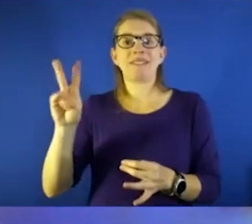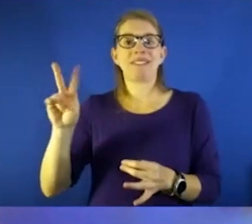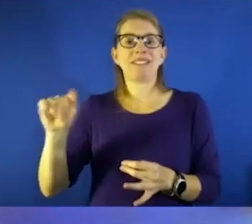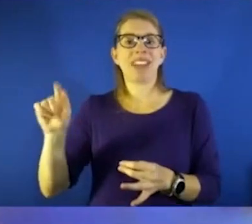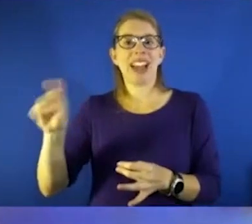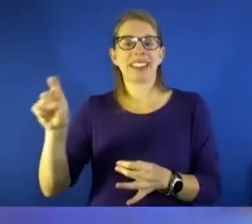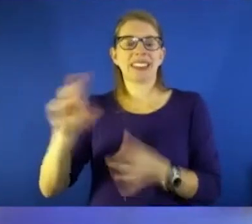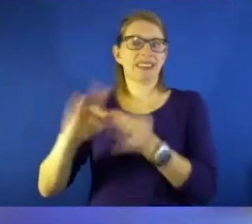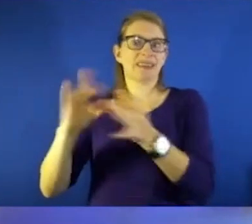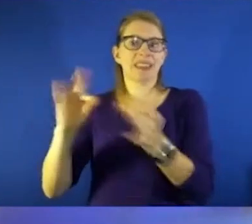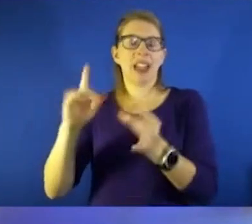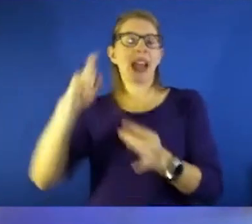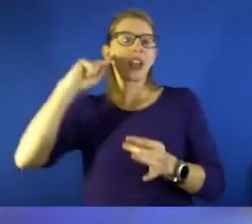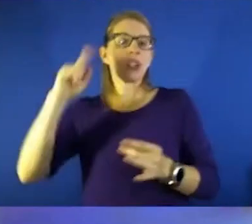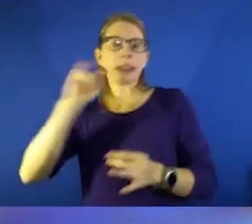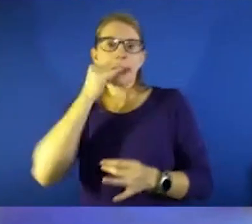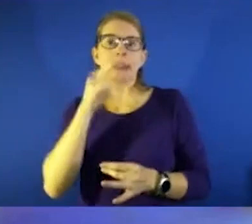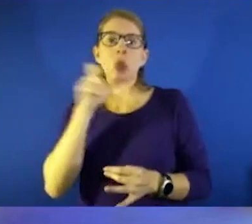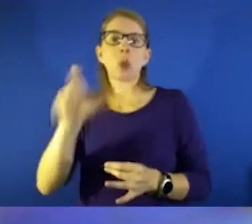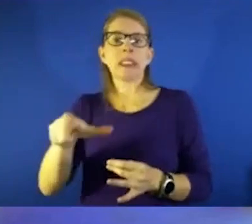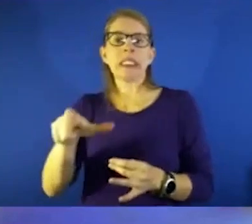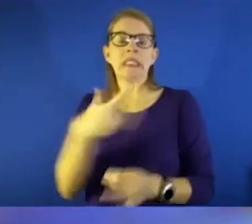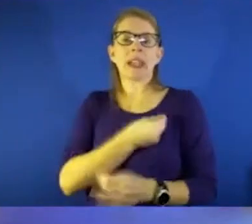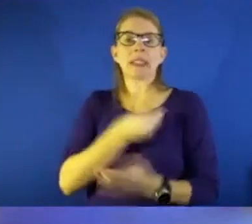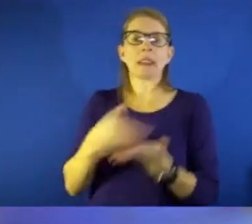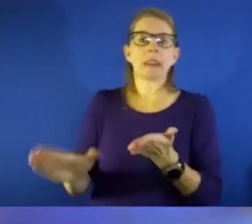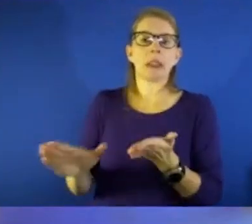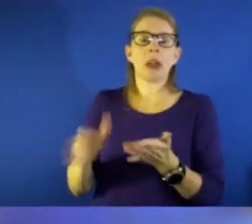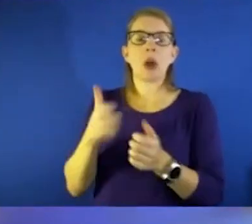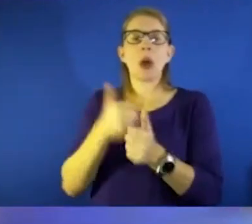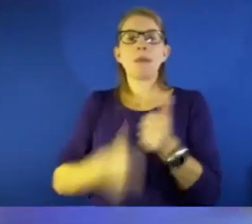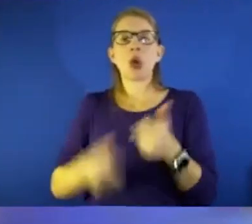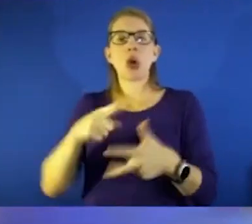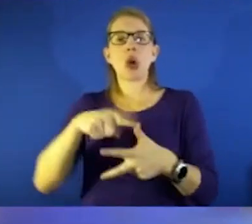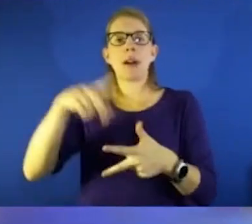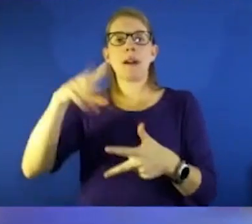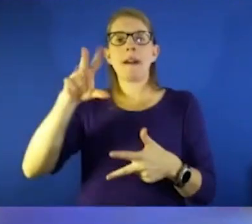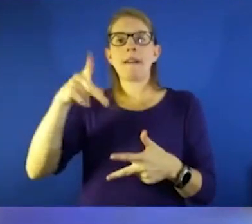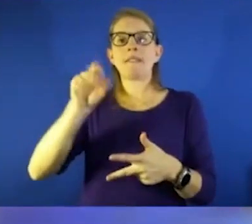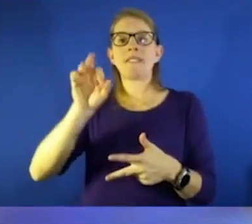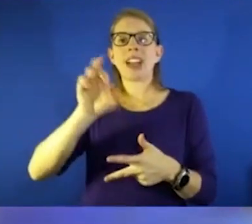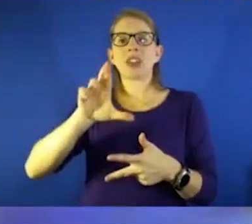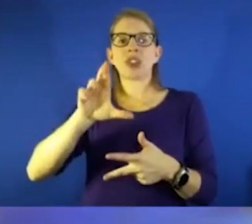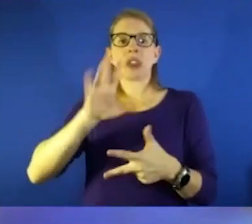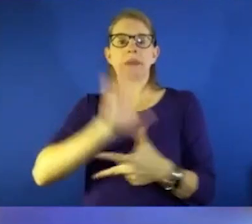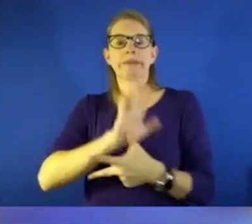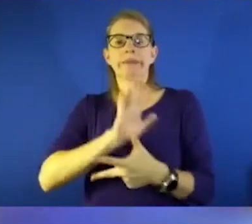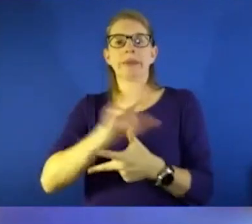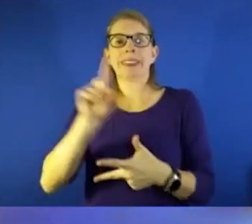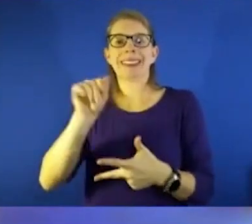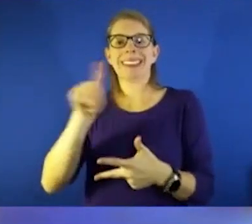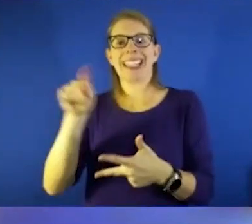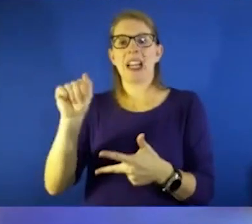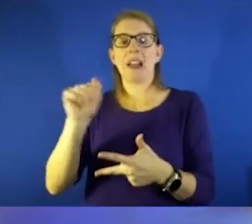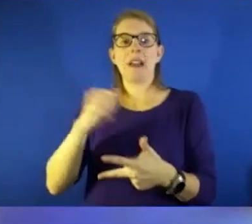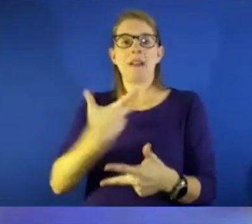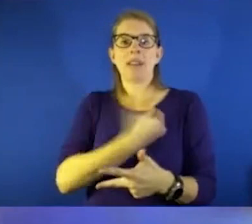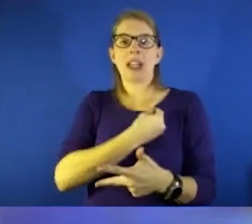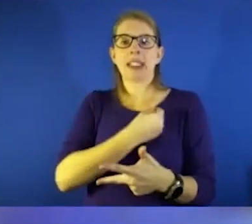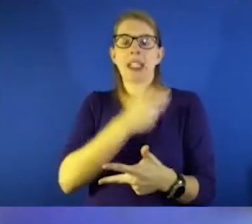kids don't need the vaccine per Pfizer's own data. The vaccine will do more harm than